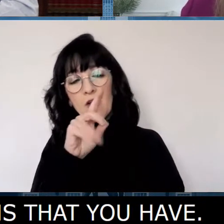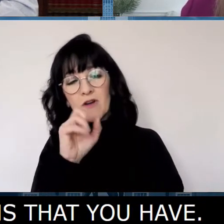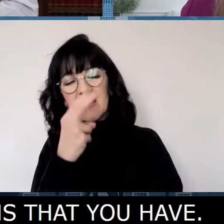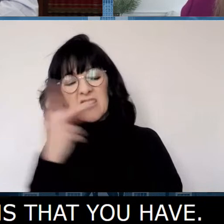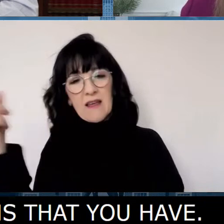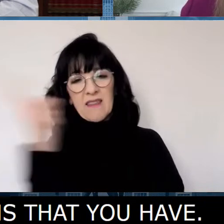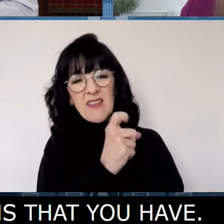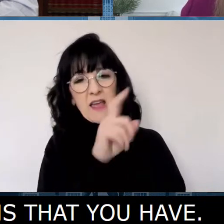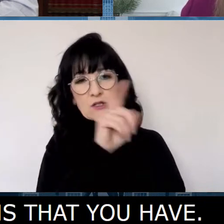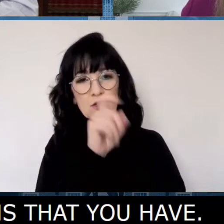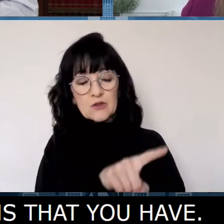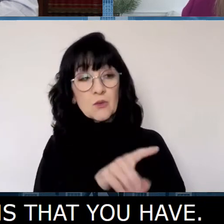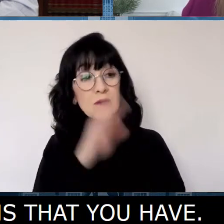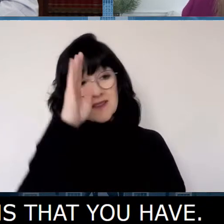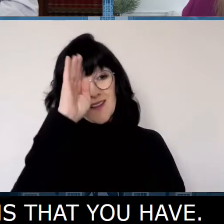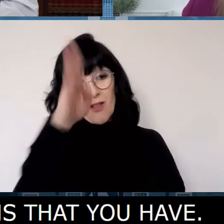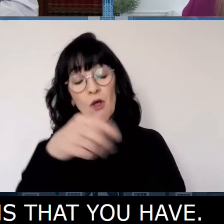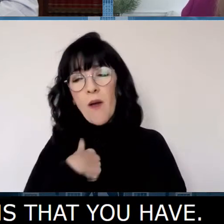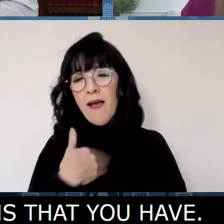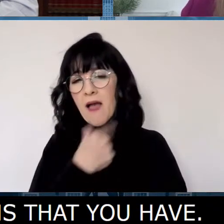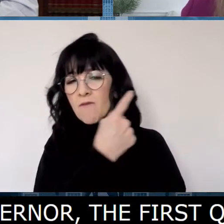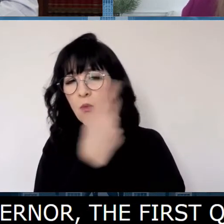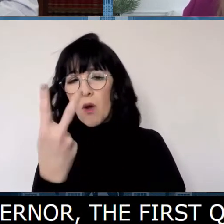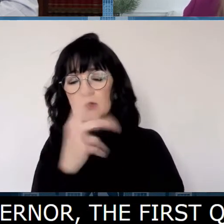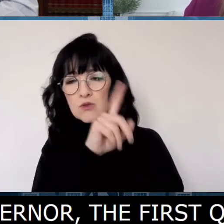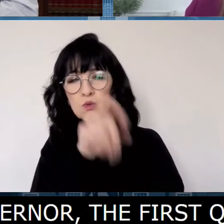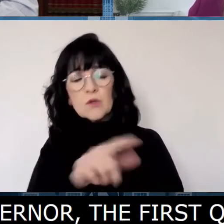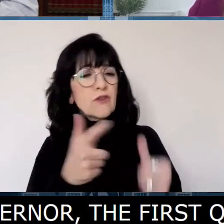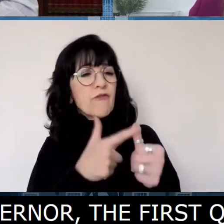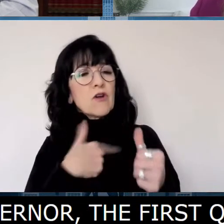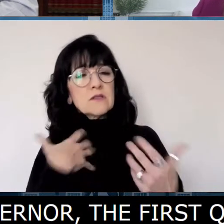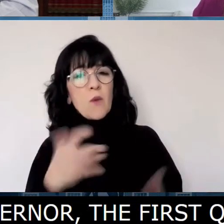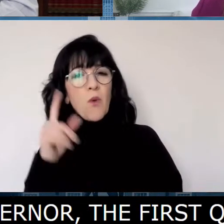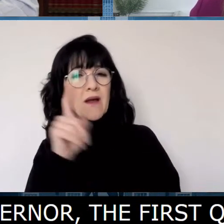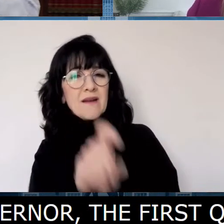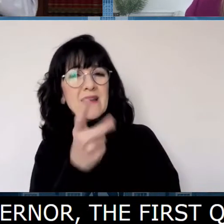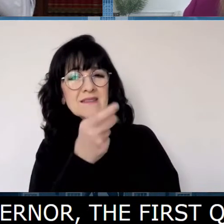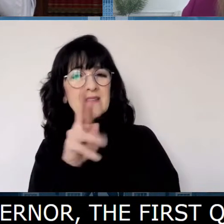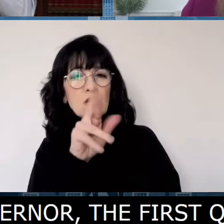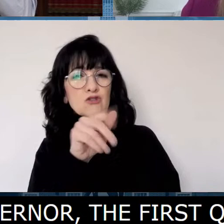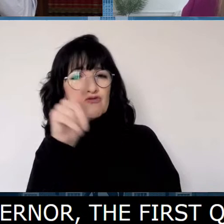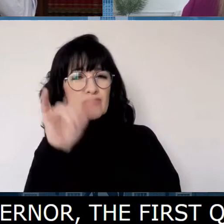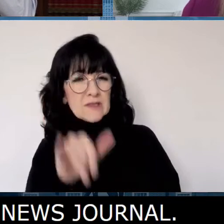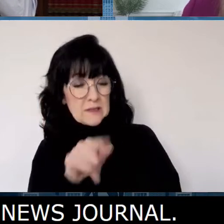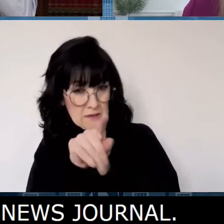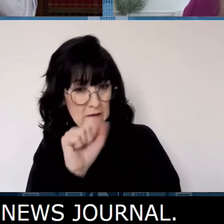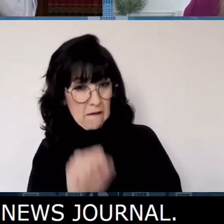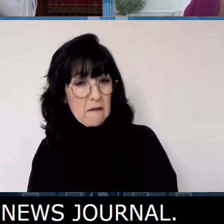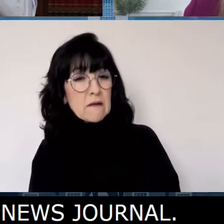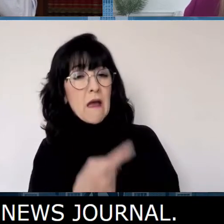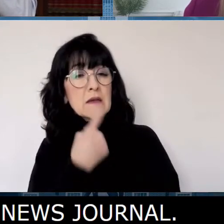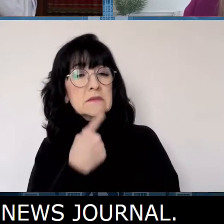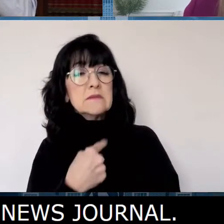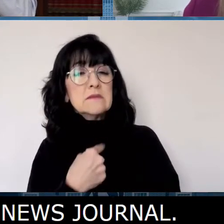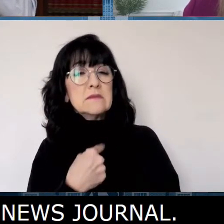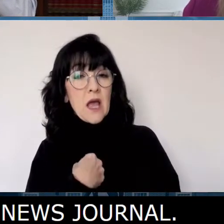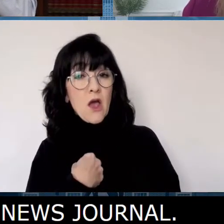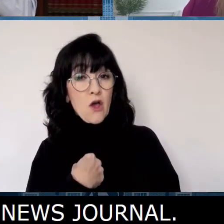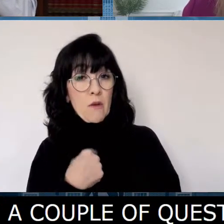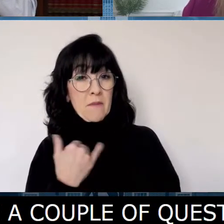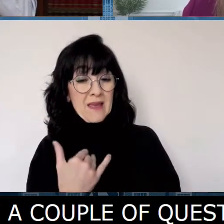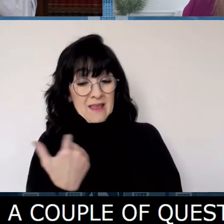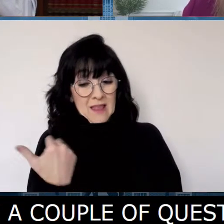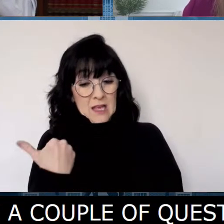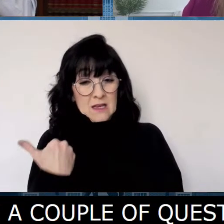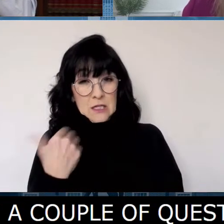Hi there, I have a couple questions. First for Dr. Rattay, can you say if we're past the peak of this current surge,